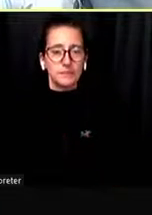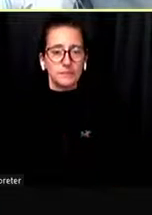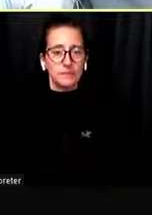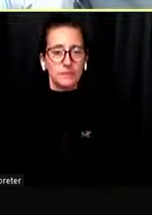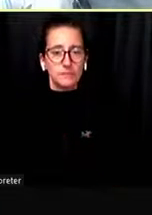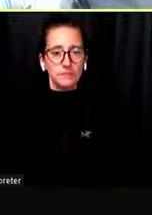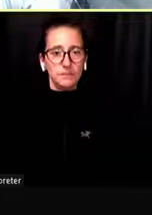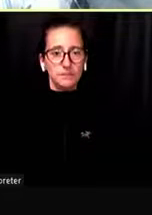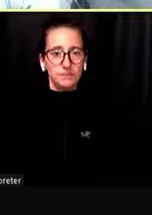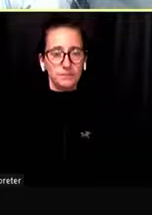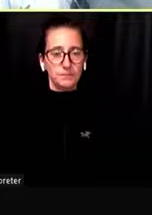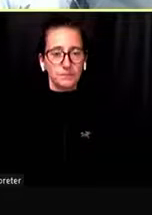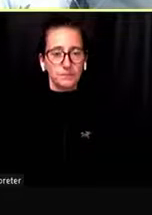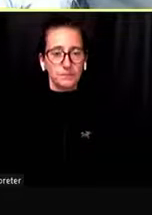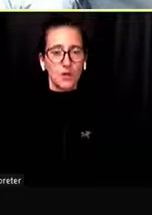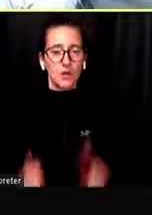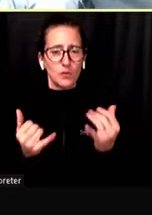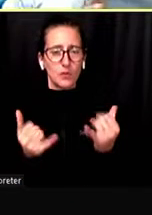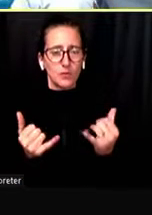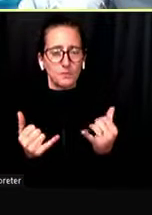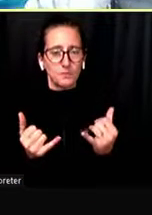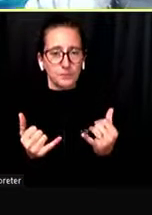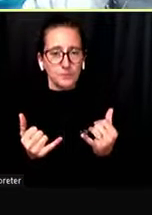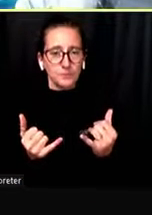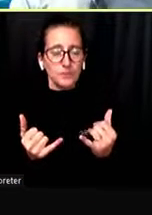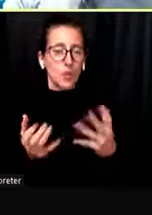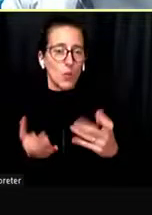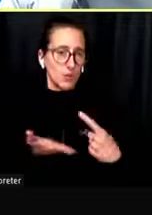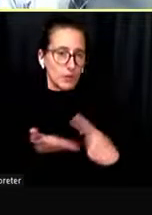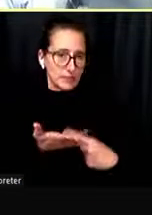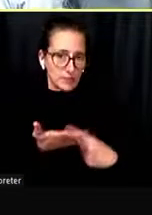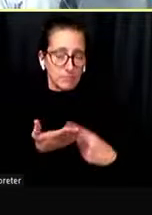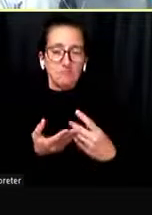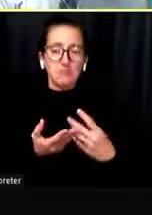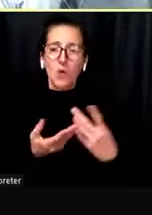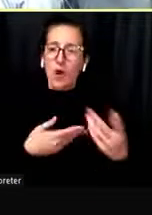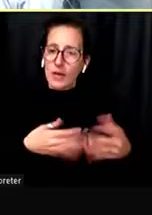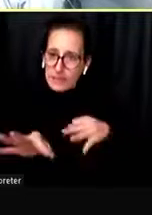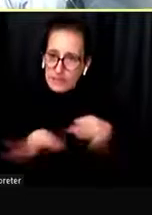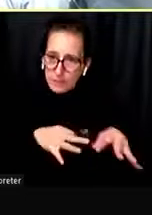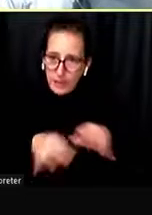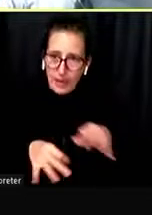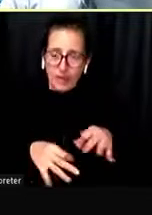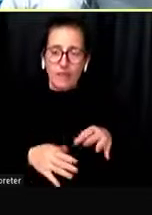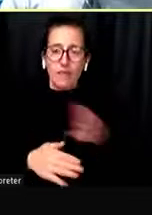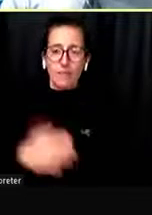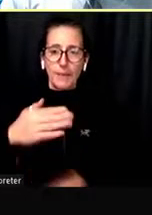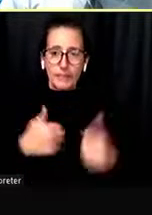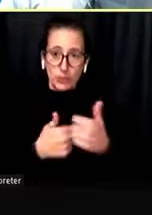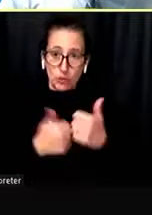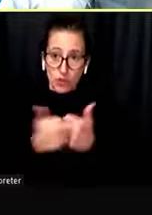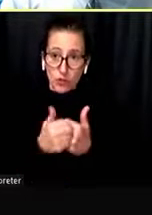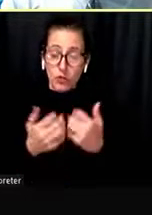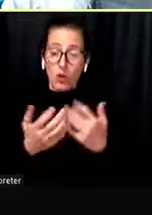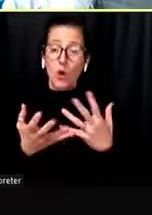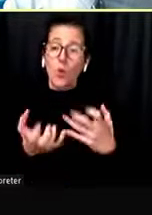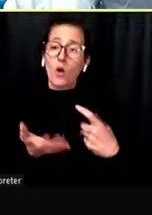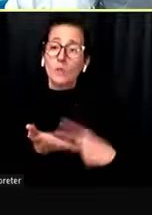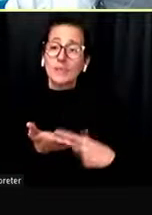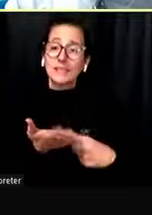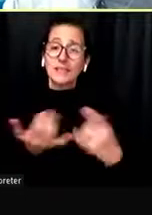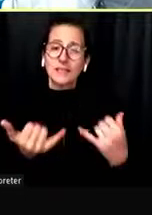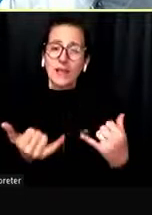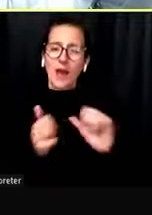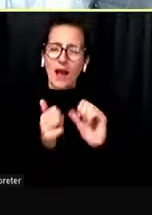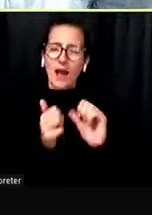So now let's talk a little bit. We have understand the basic structure of the fund, the functional area. Let's talk a little bit about how does the county's budget come to